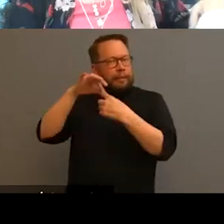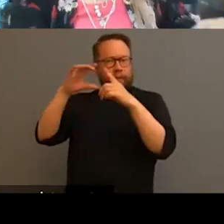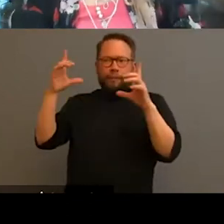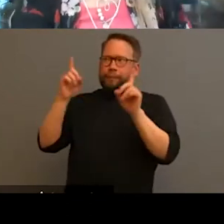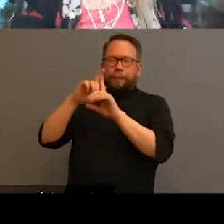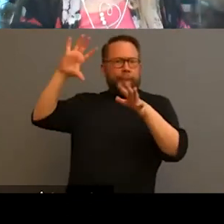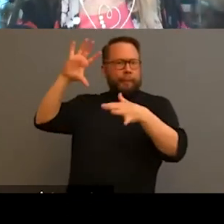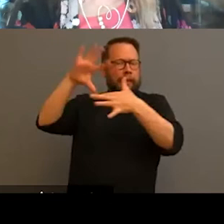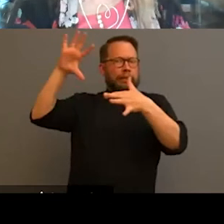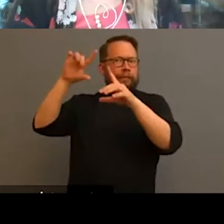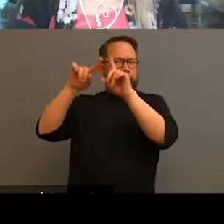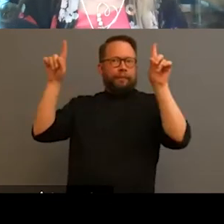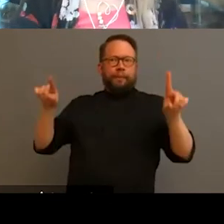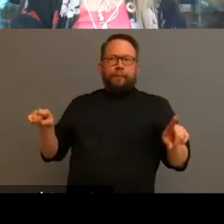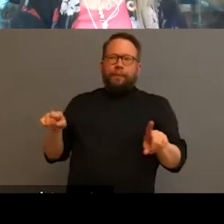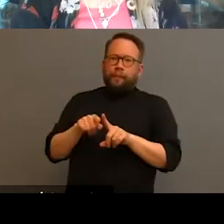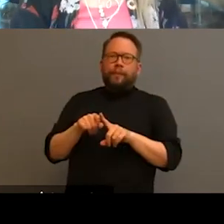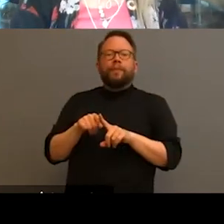is visually impaired.